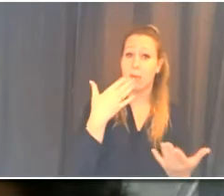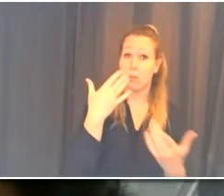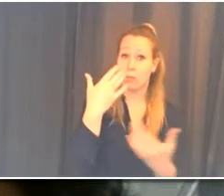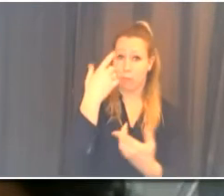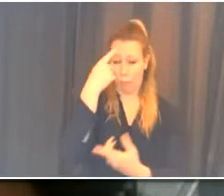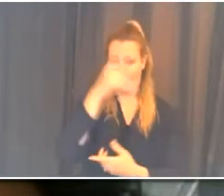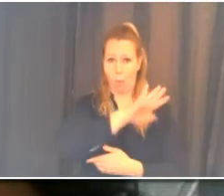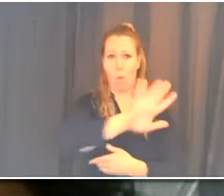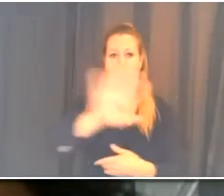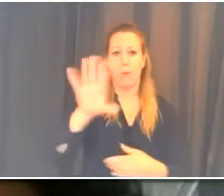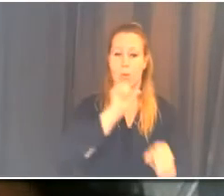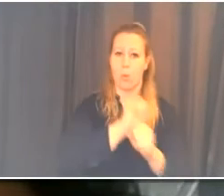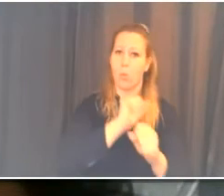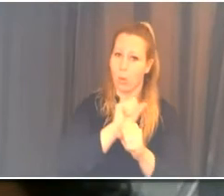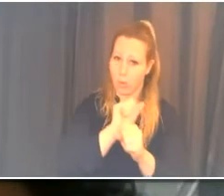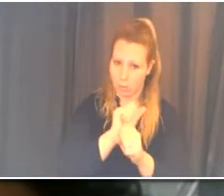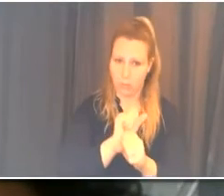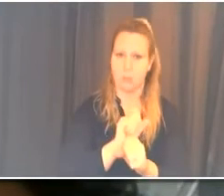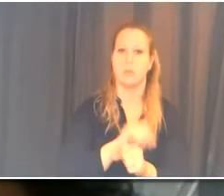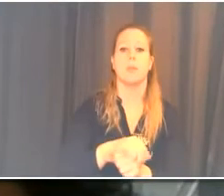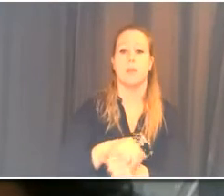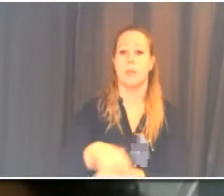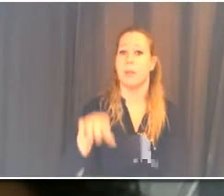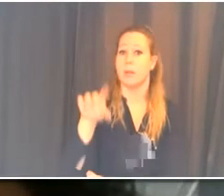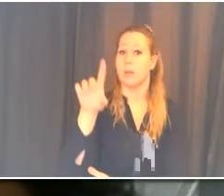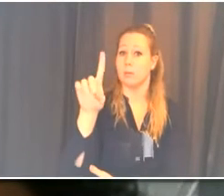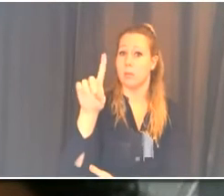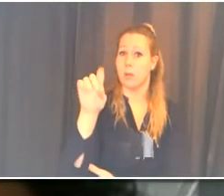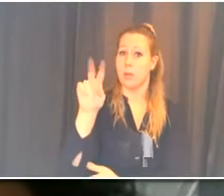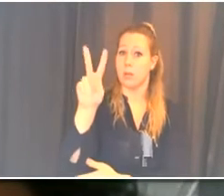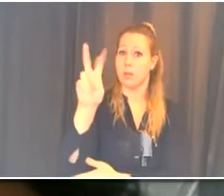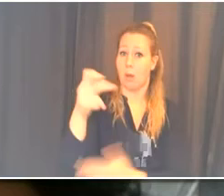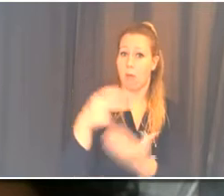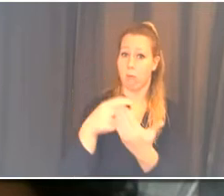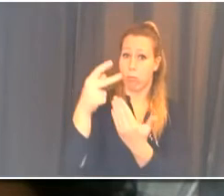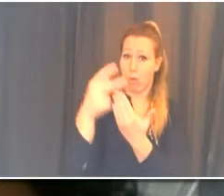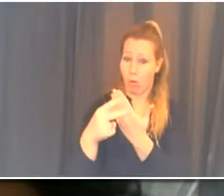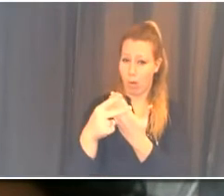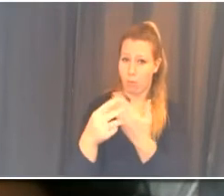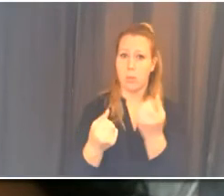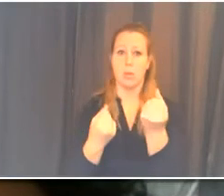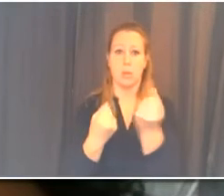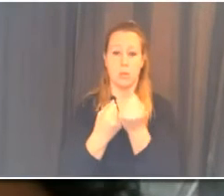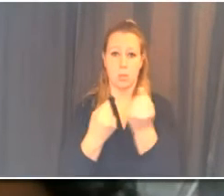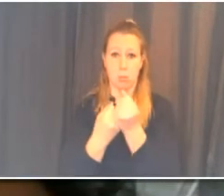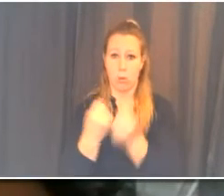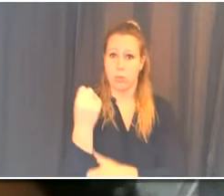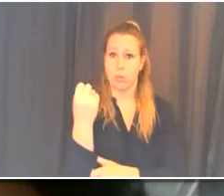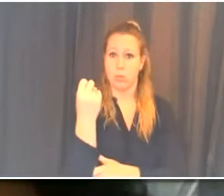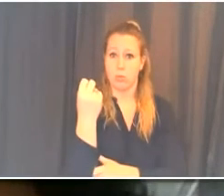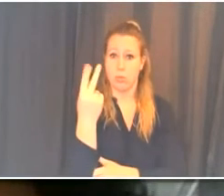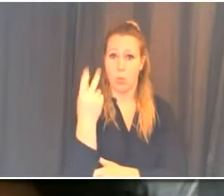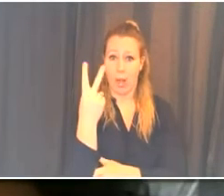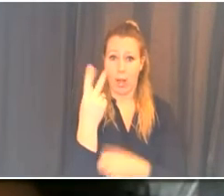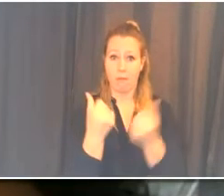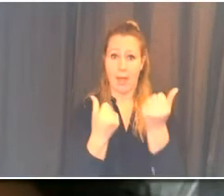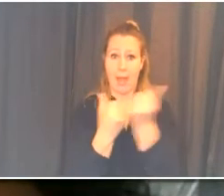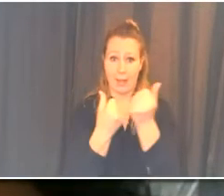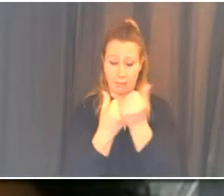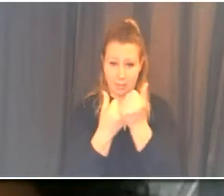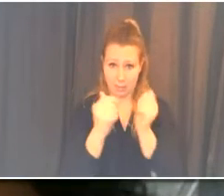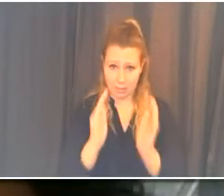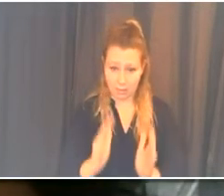clients this Public Health Emergency is directly and disproportionately impacting communities of color and not